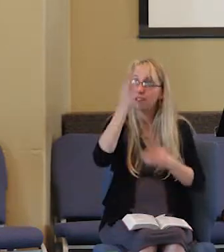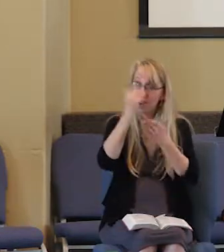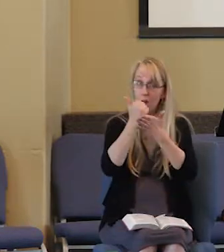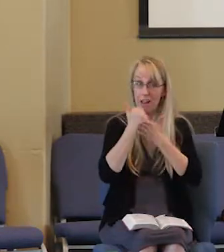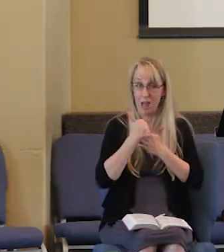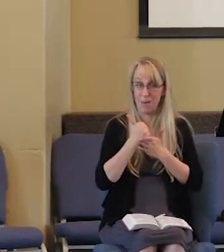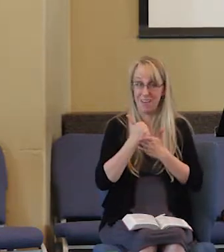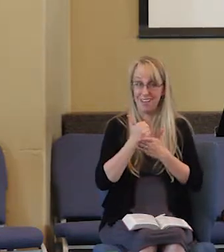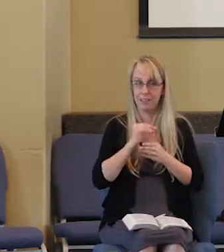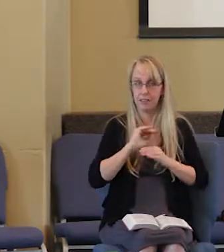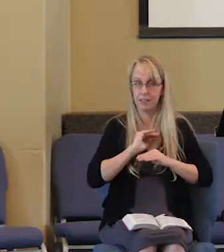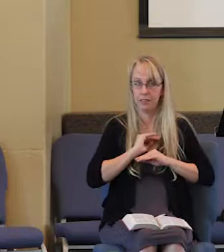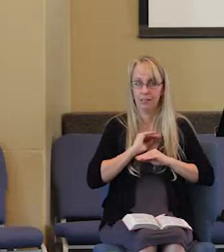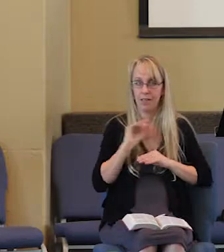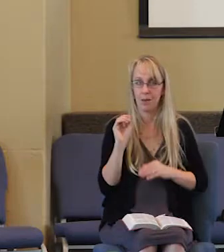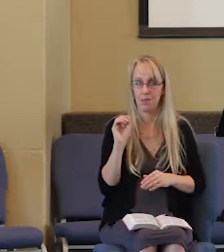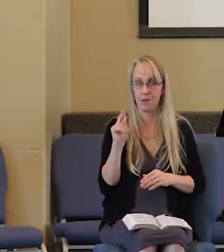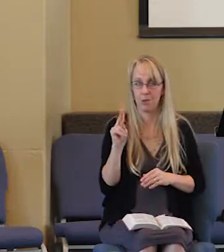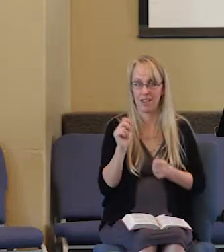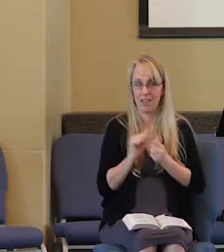And God, help me to be okay with that.